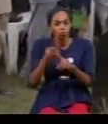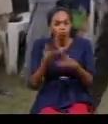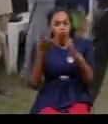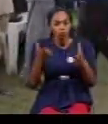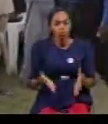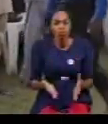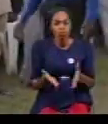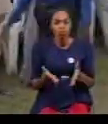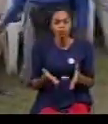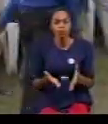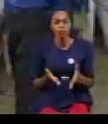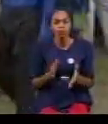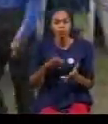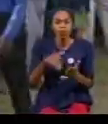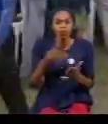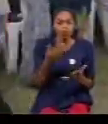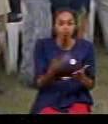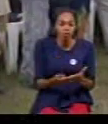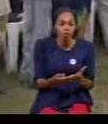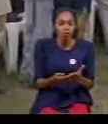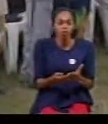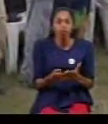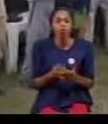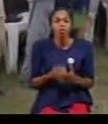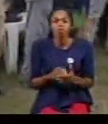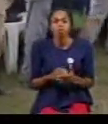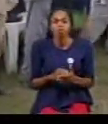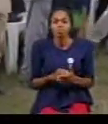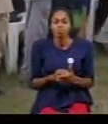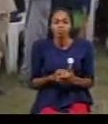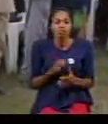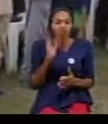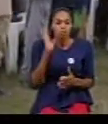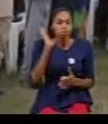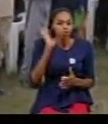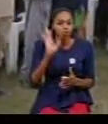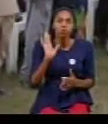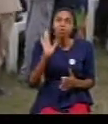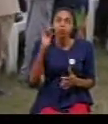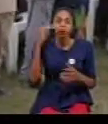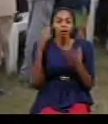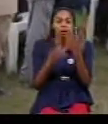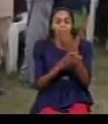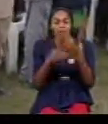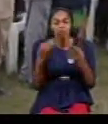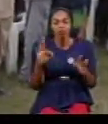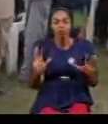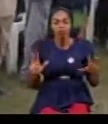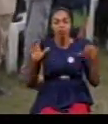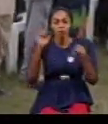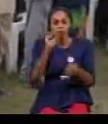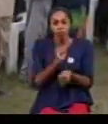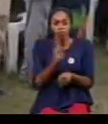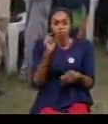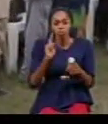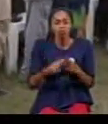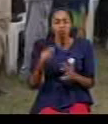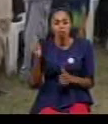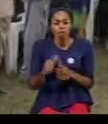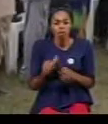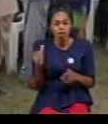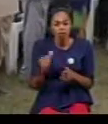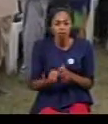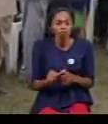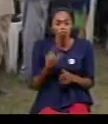your hand of wonder, your hands of miracle, your hands of signs and wonder to every